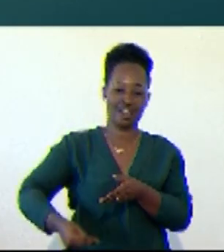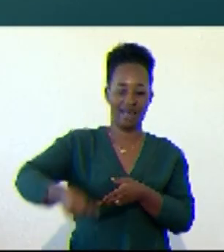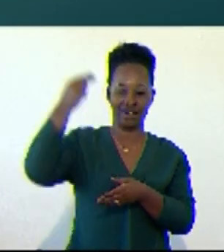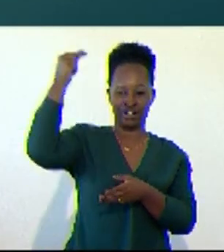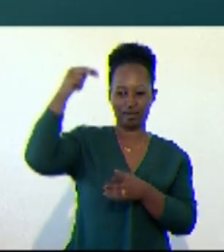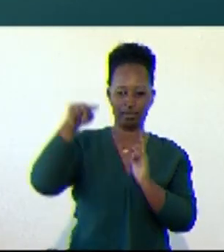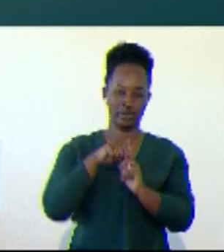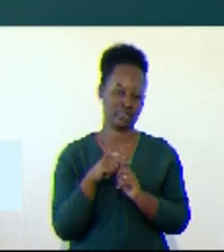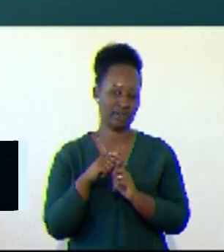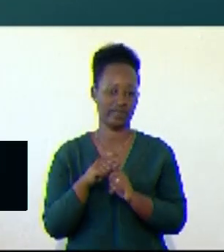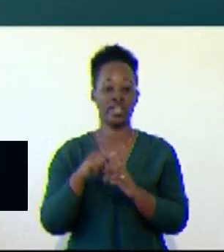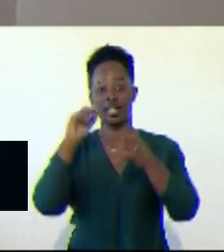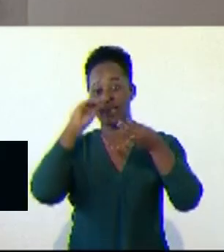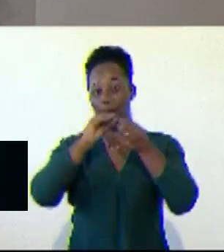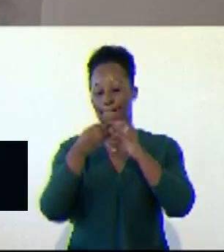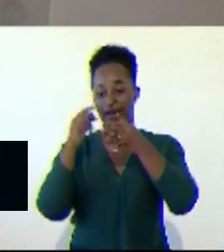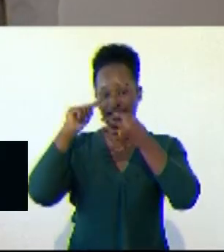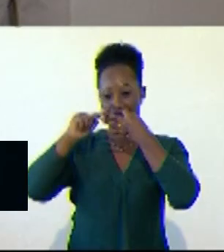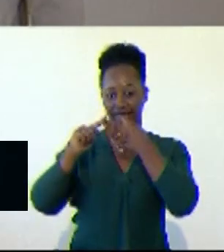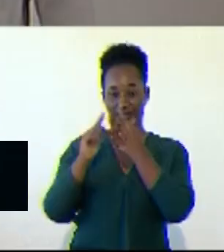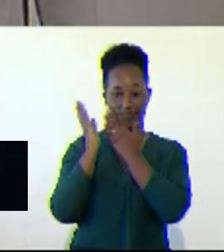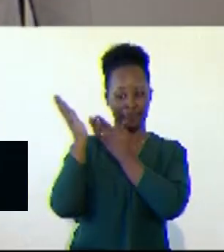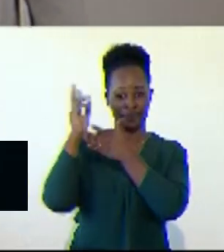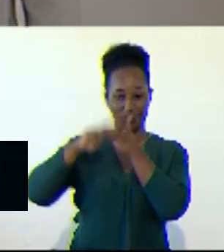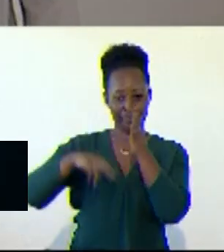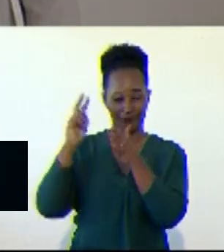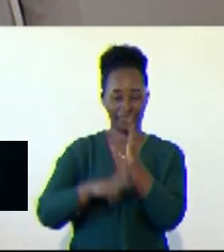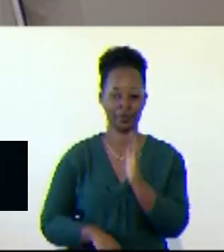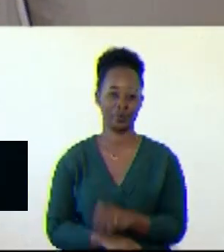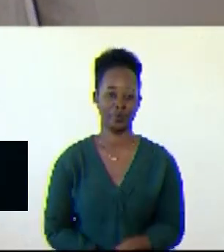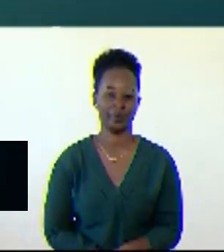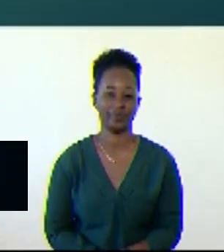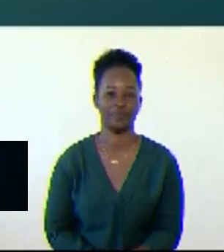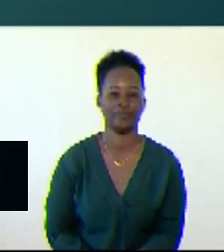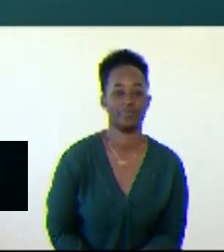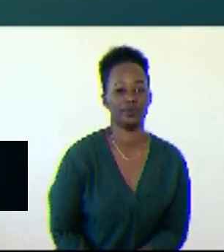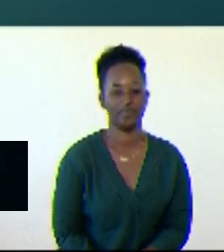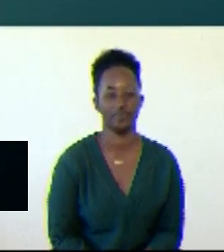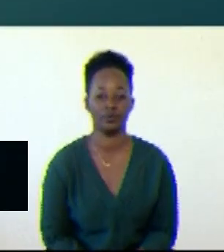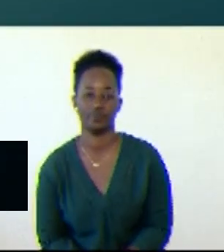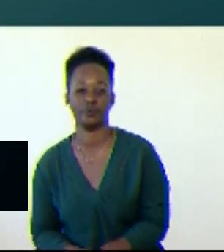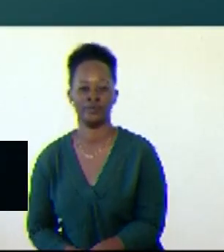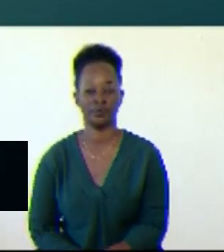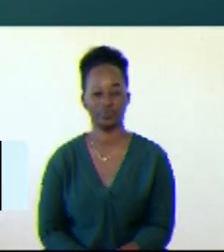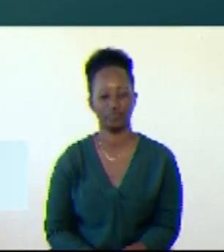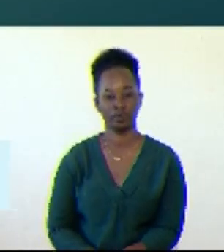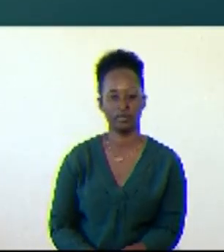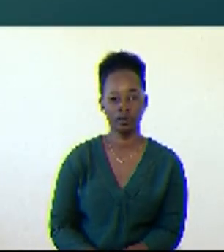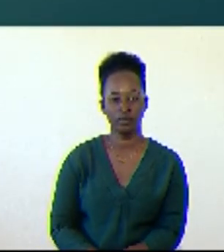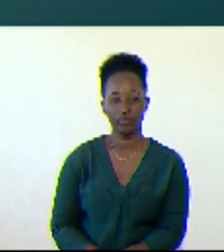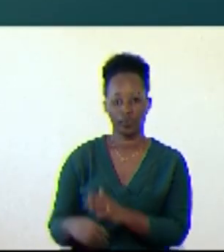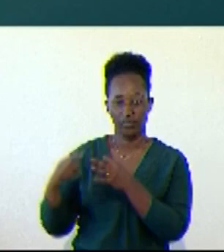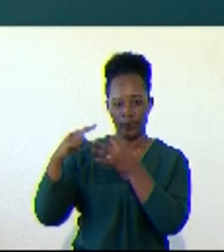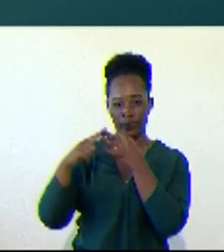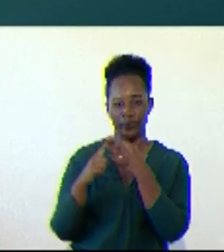And then number 3, the presence of the lone pairs on oxygen. If you remember, lone